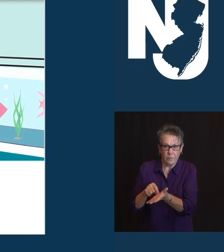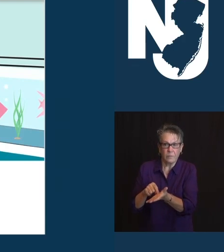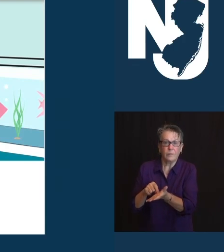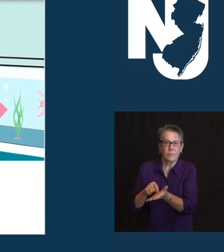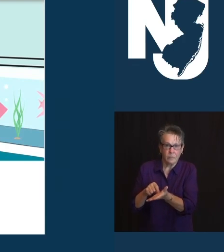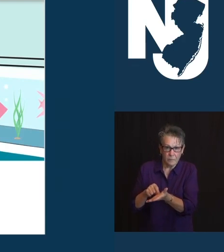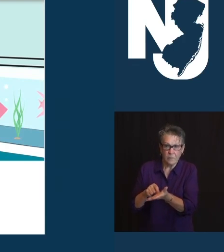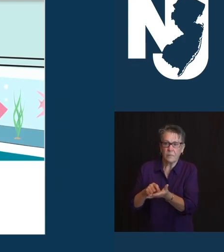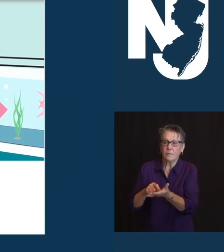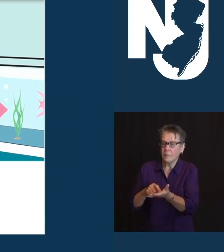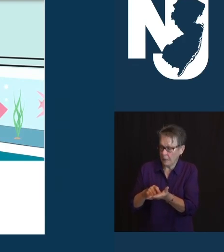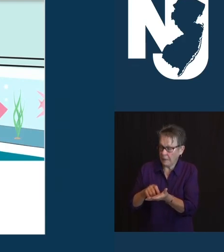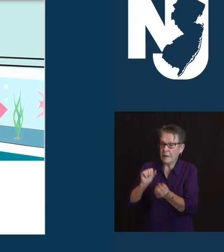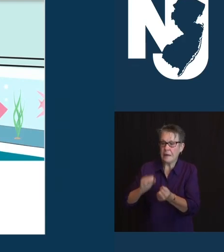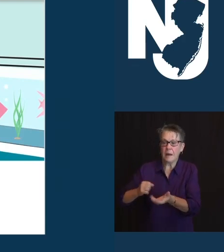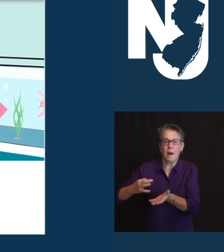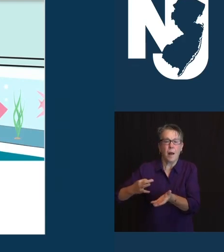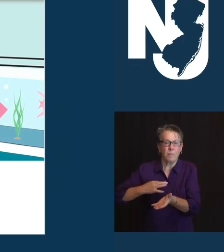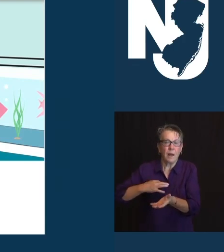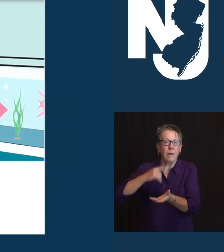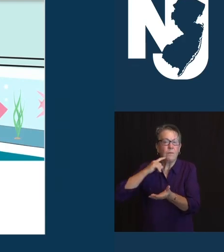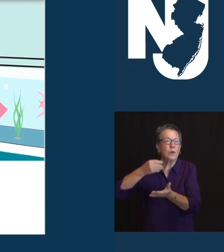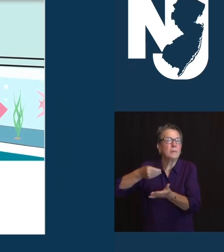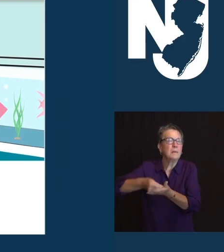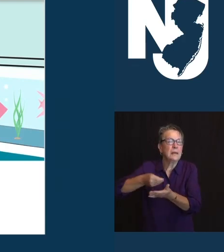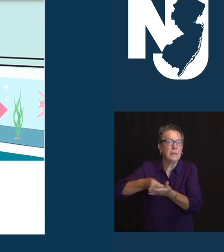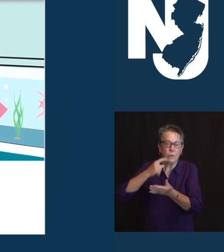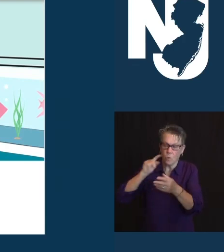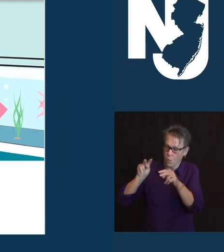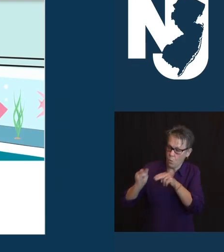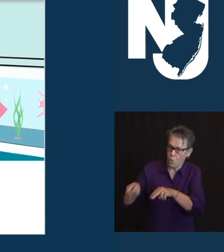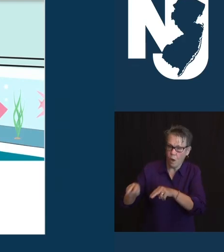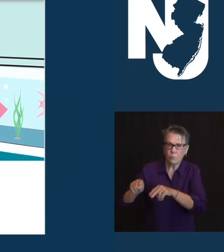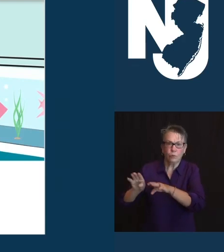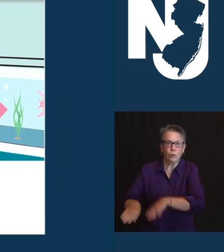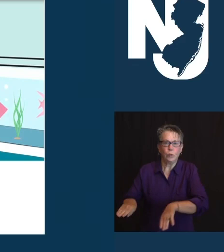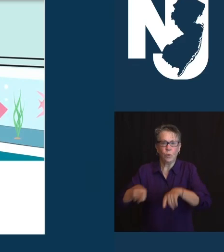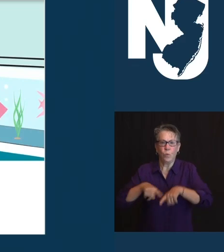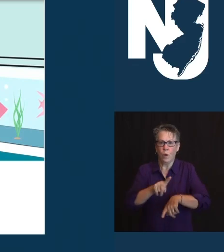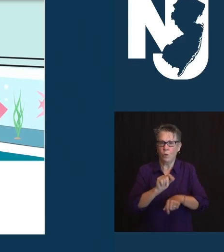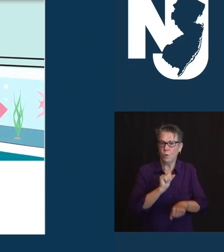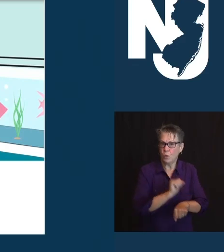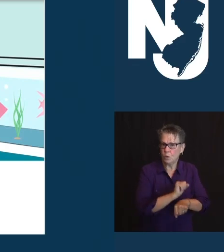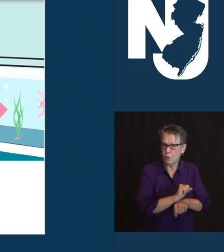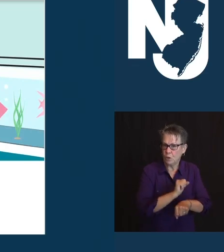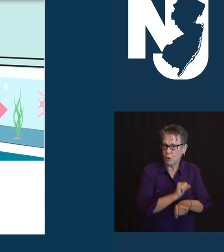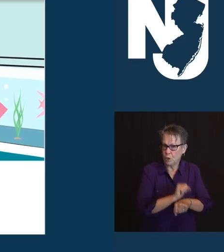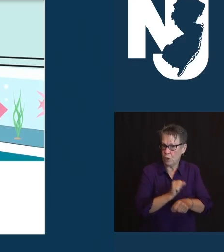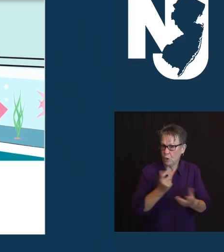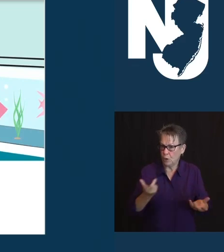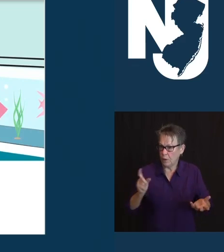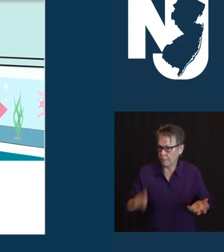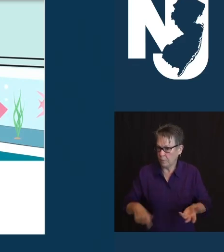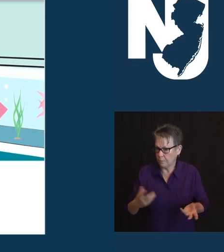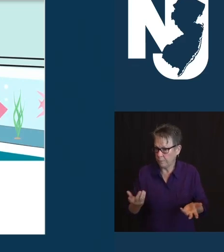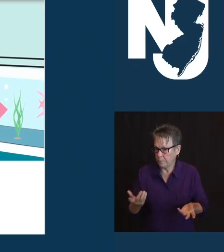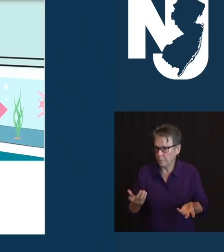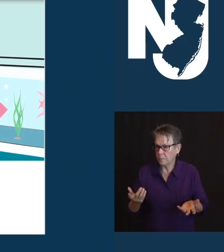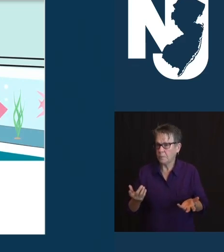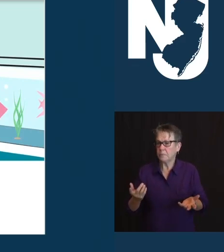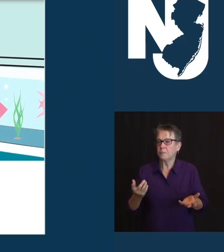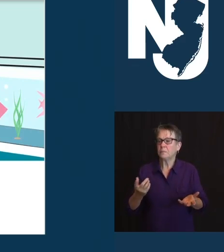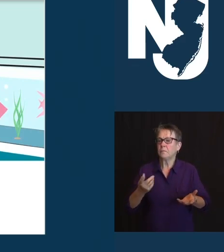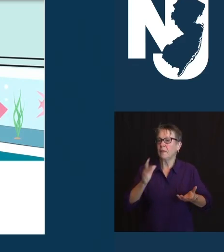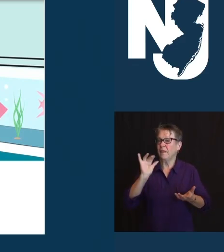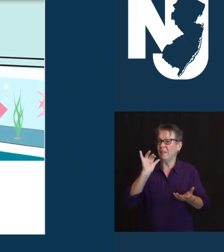of $150 million has been set aside to support this program, and it is part of the broader $250 million plan